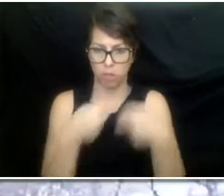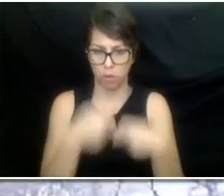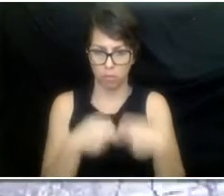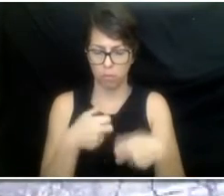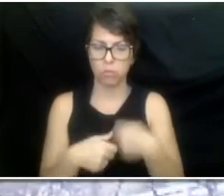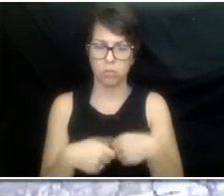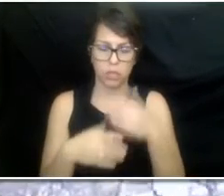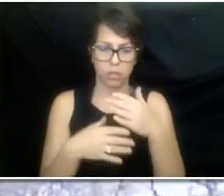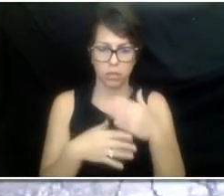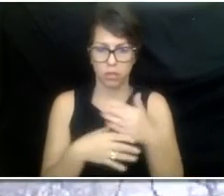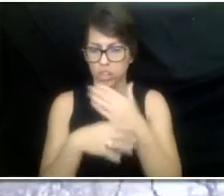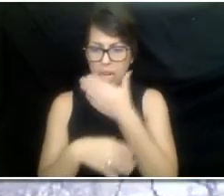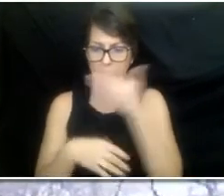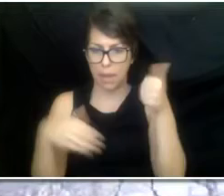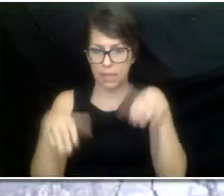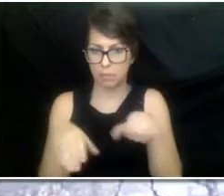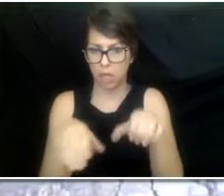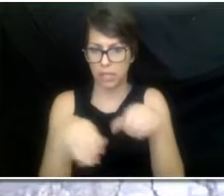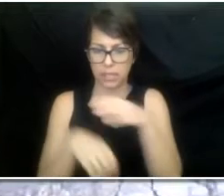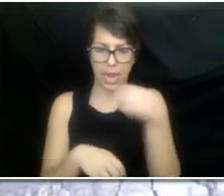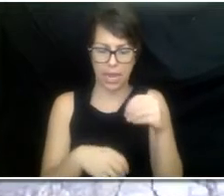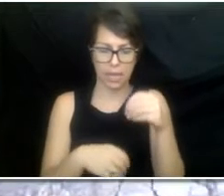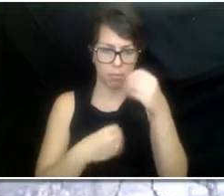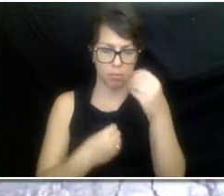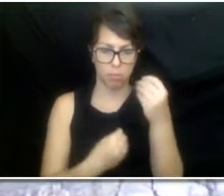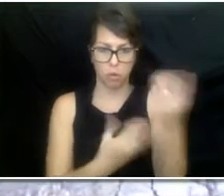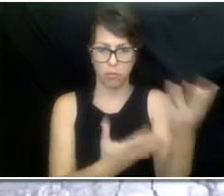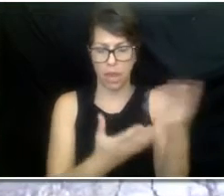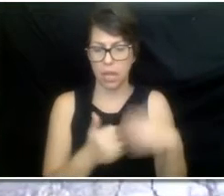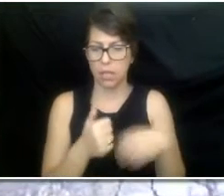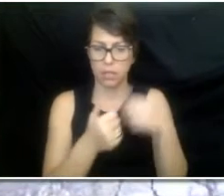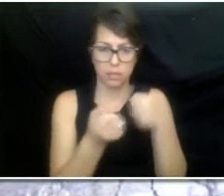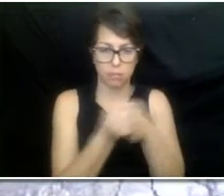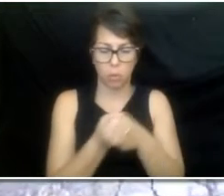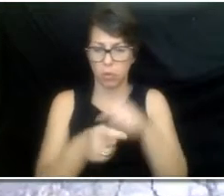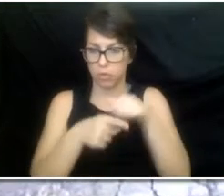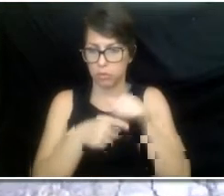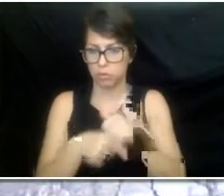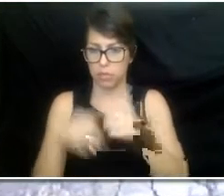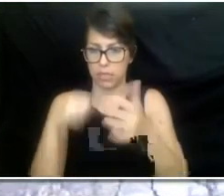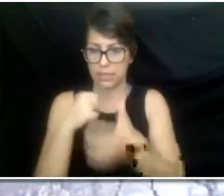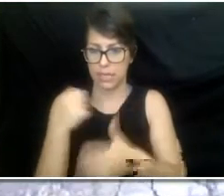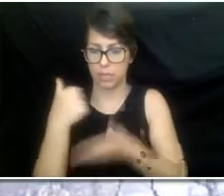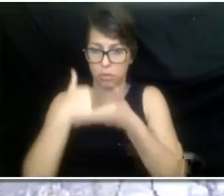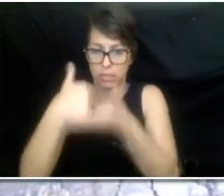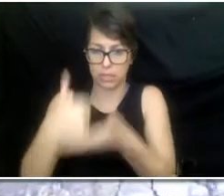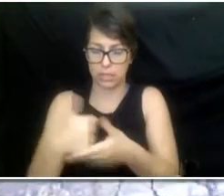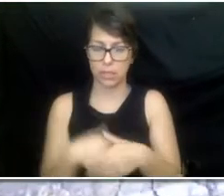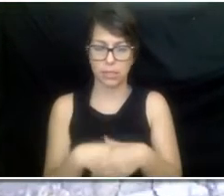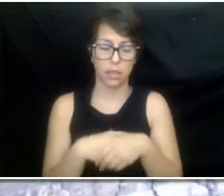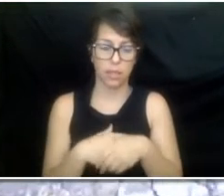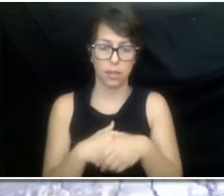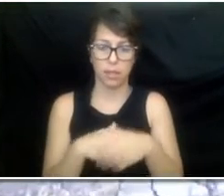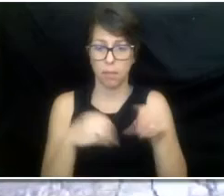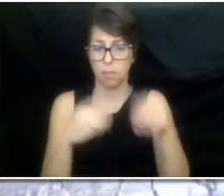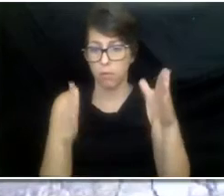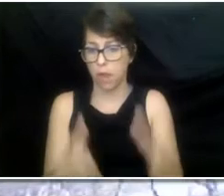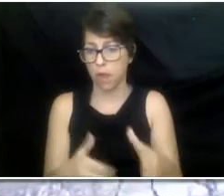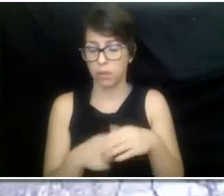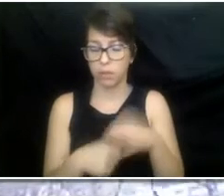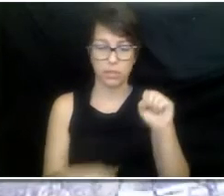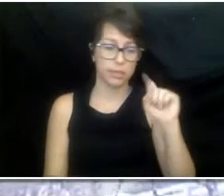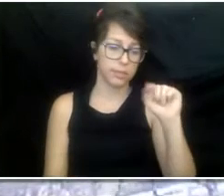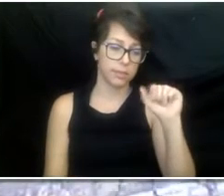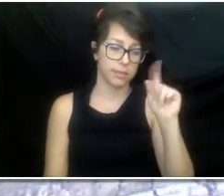plus providers led by myself borrow based meeting with ccil uh funded Dove providers hosting